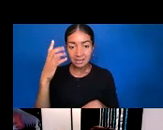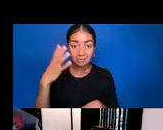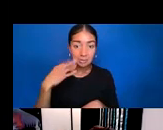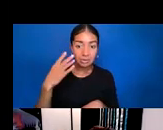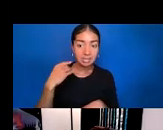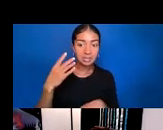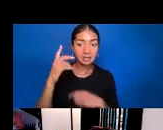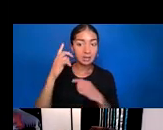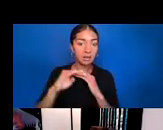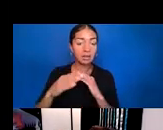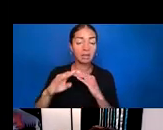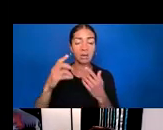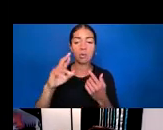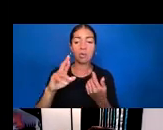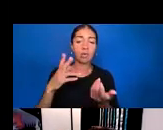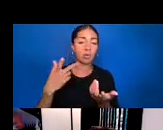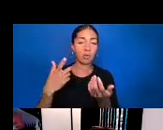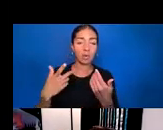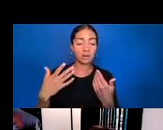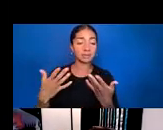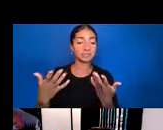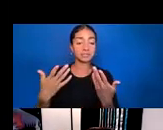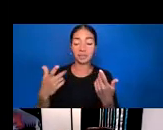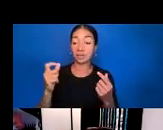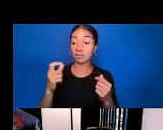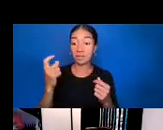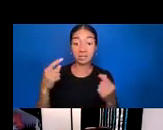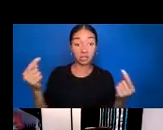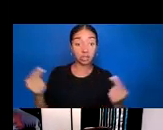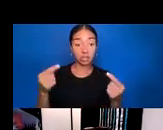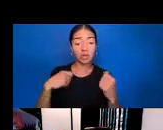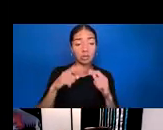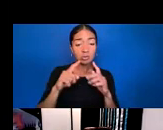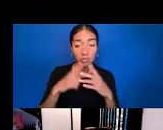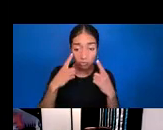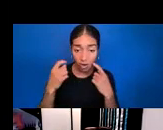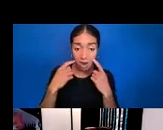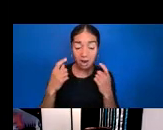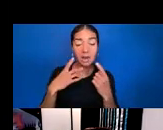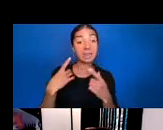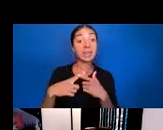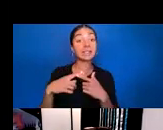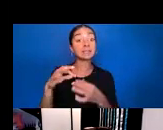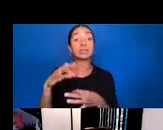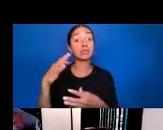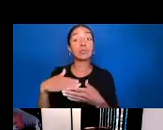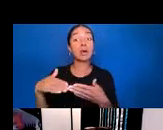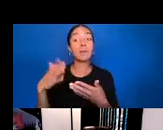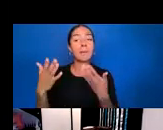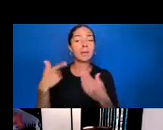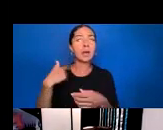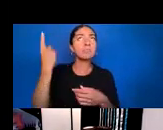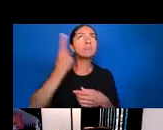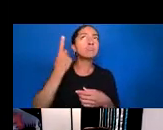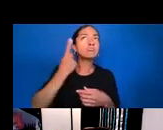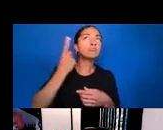I could cry because of the physical pain. And then the spiritual part, I might be questioning, why did